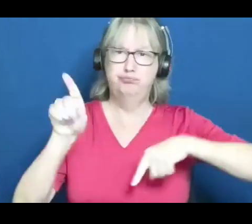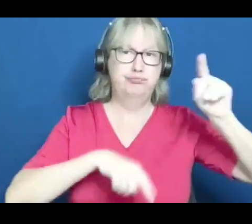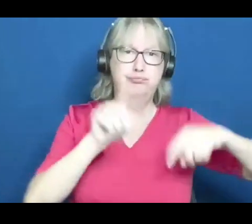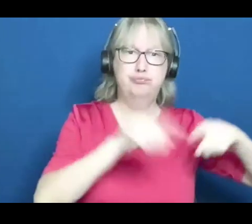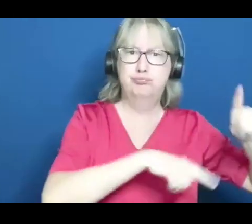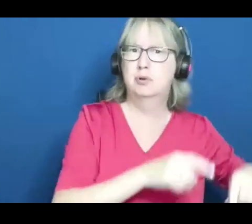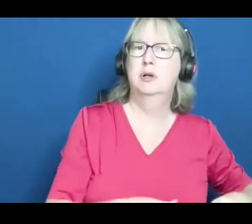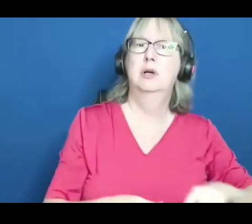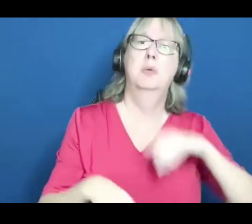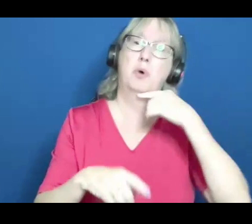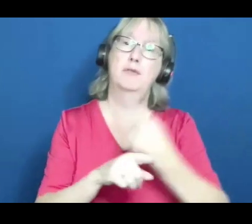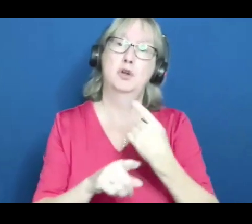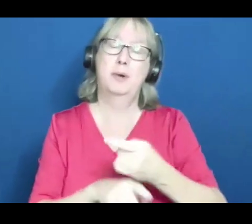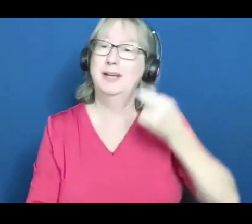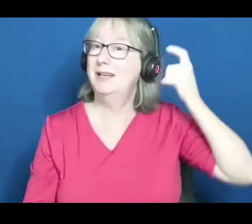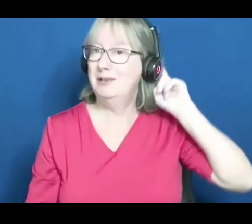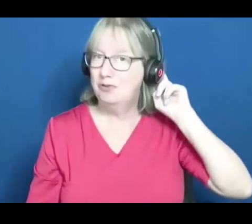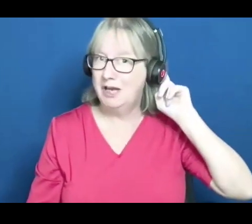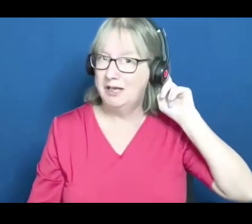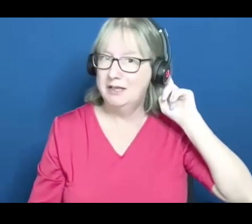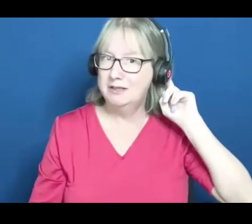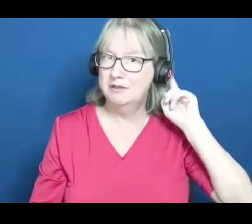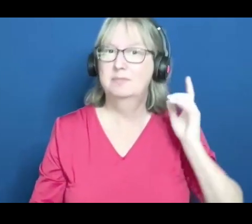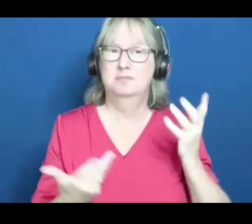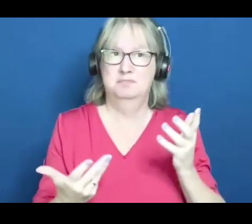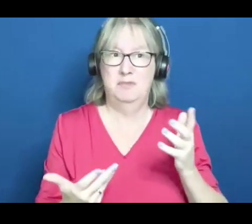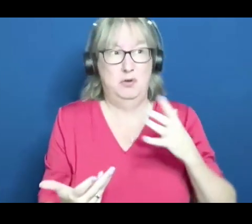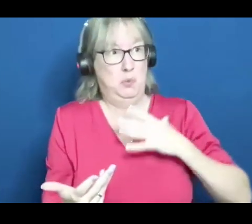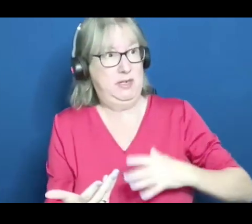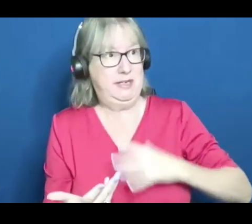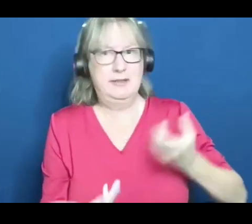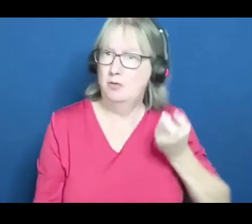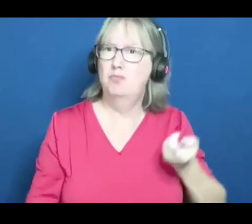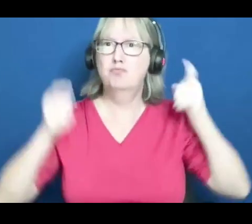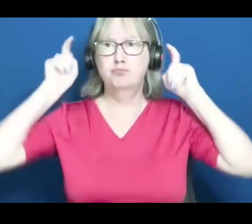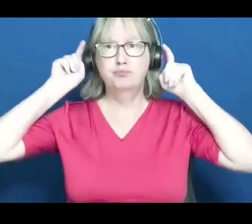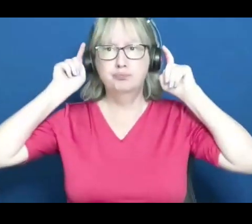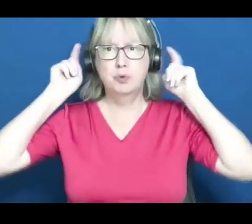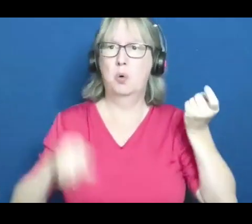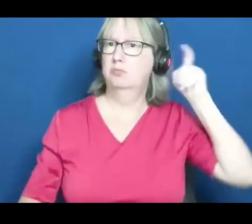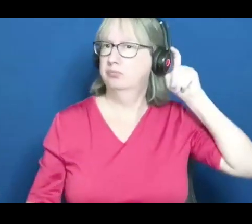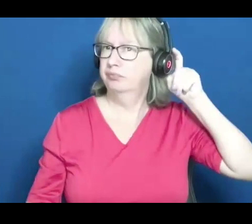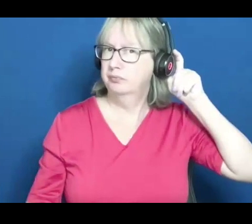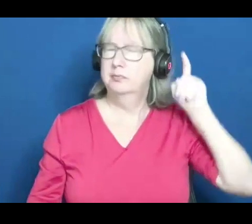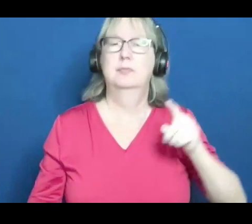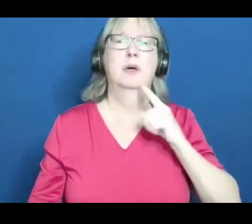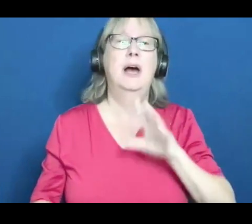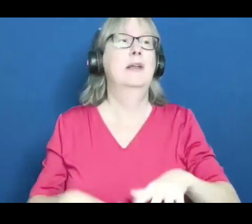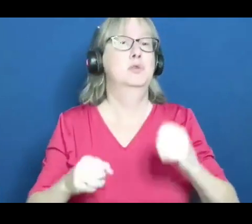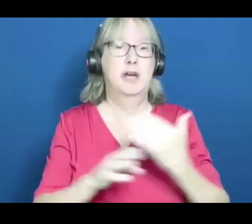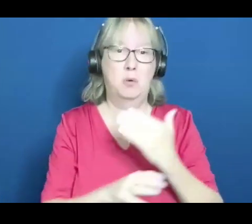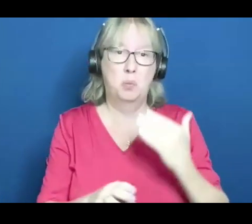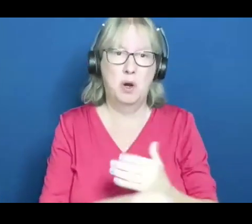comes to hearing aids, ideally you follow that course. But then you get into the workplace, which is generally a